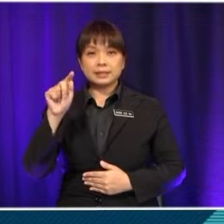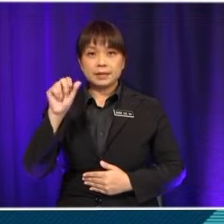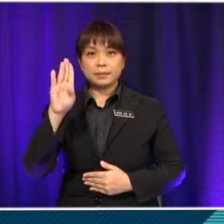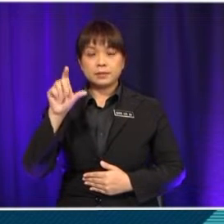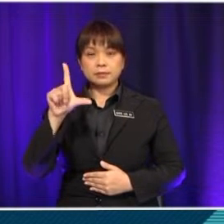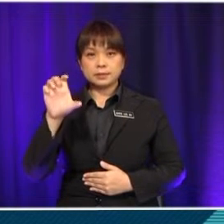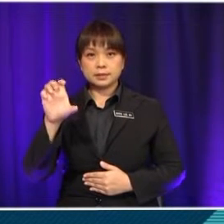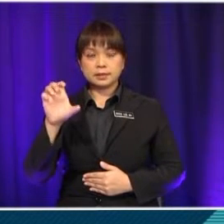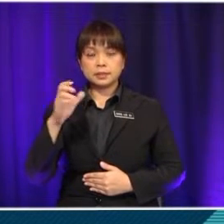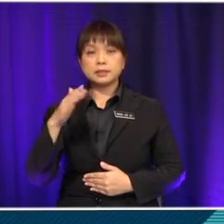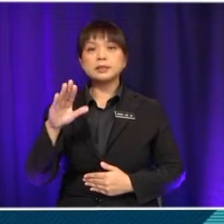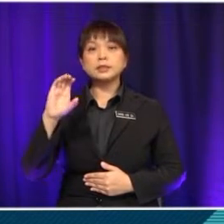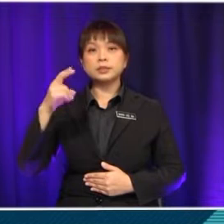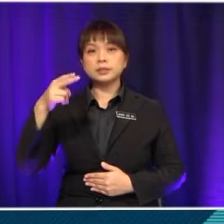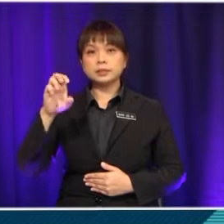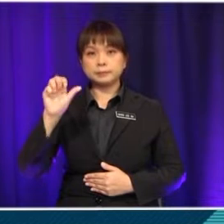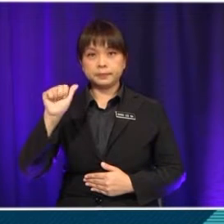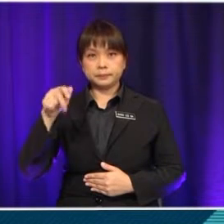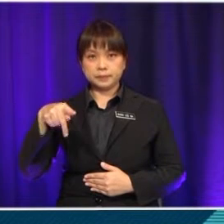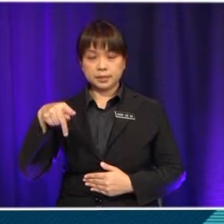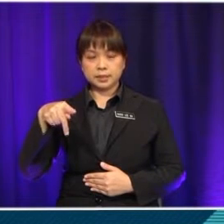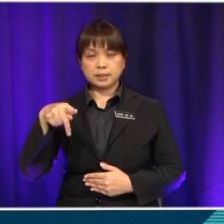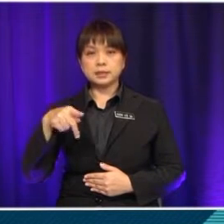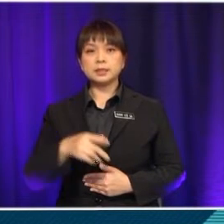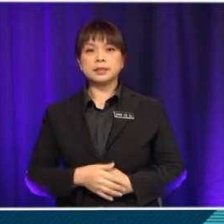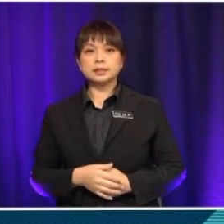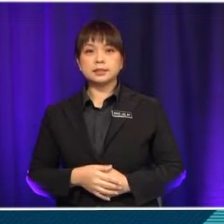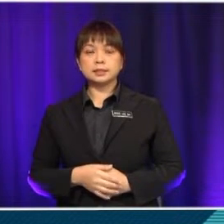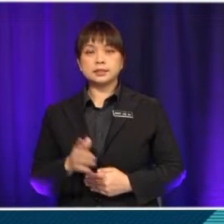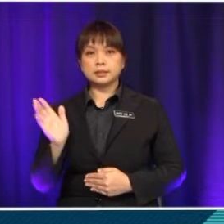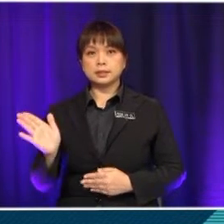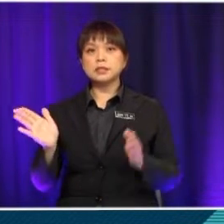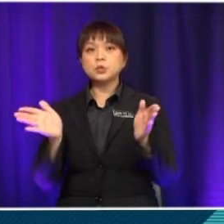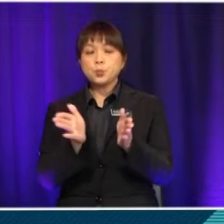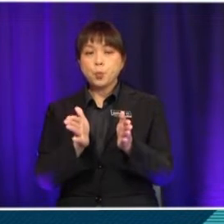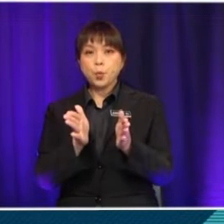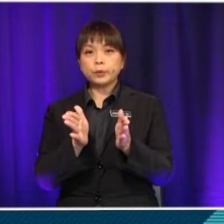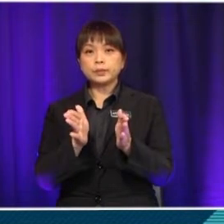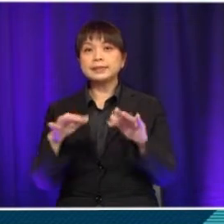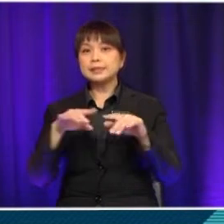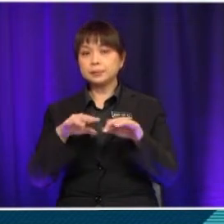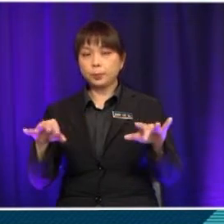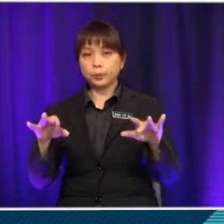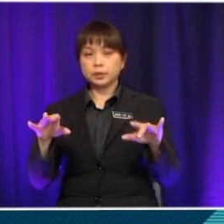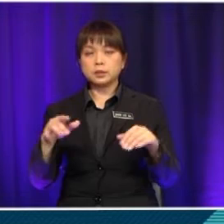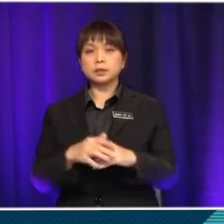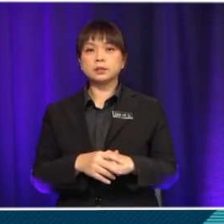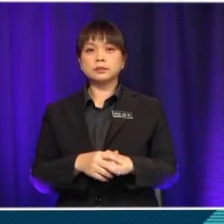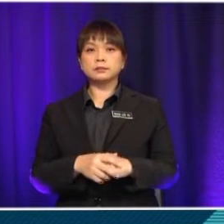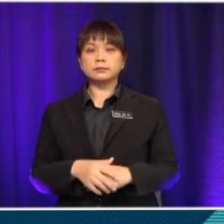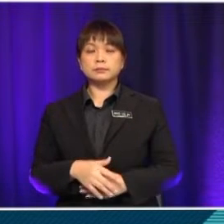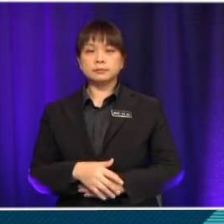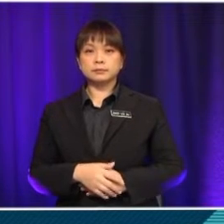repair, powerful, easy to steal, okay? Small keyboards, and then we have more or fewer